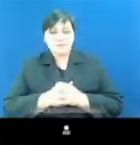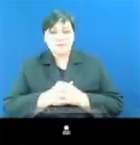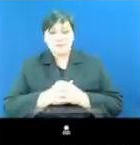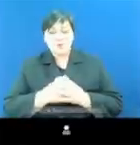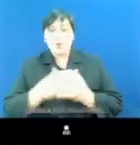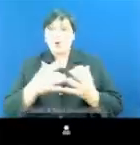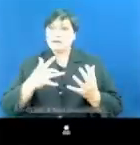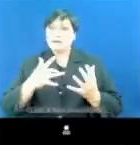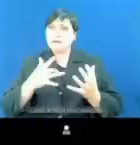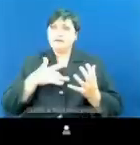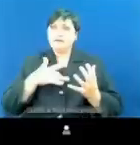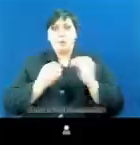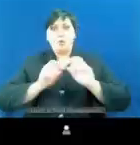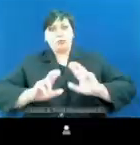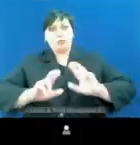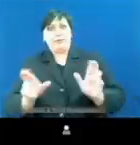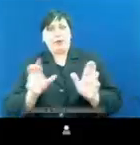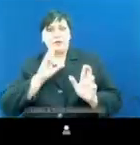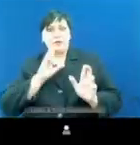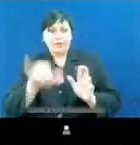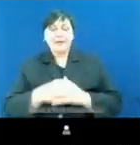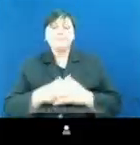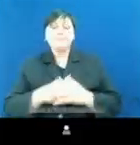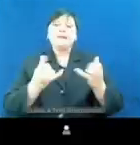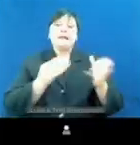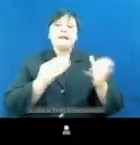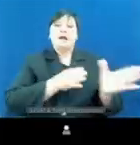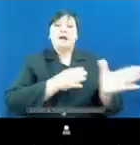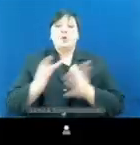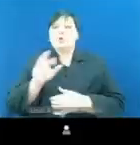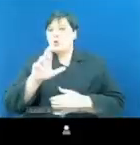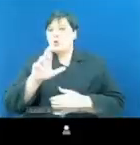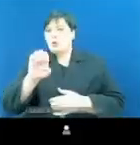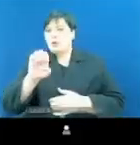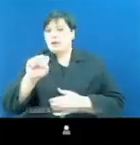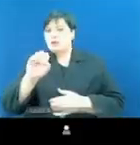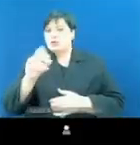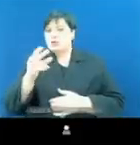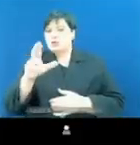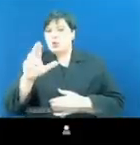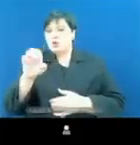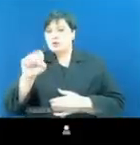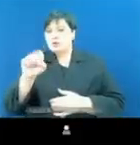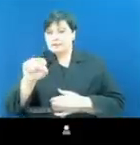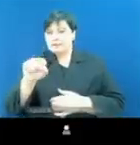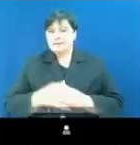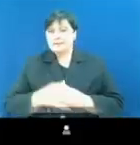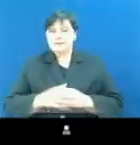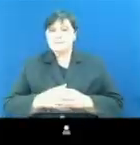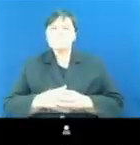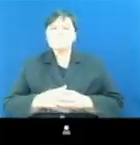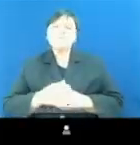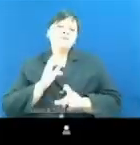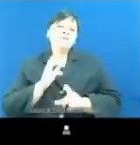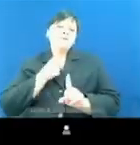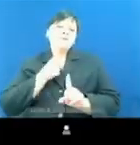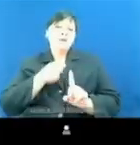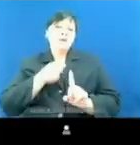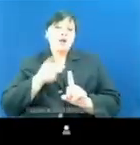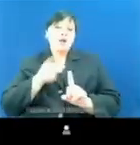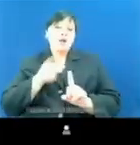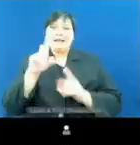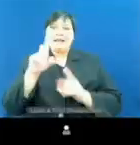prepared for it. So on to resources. The RID Legal Member Section is extremely